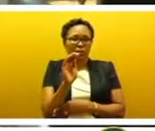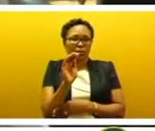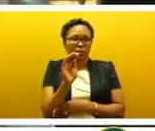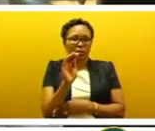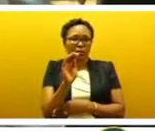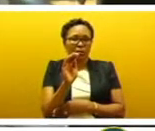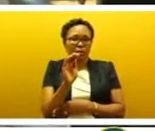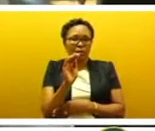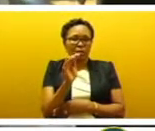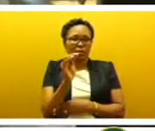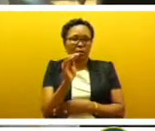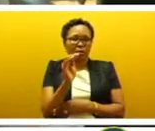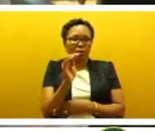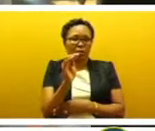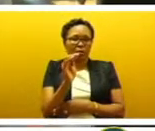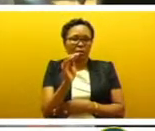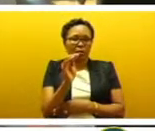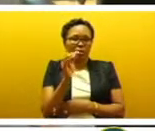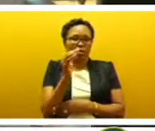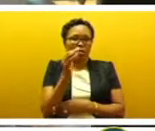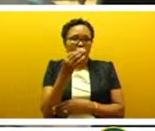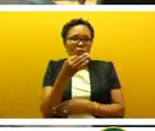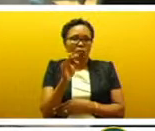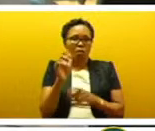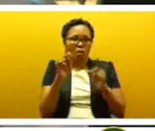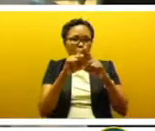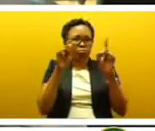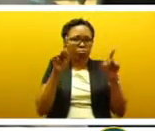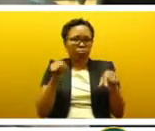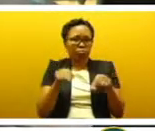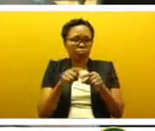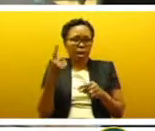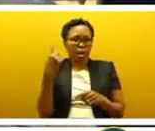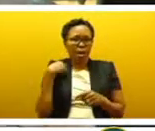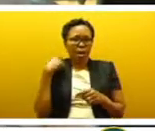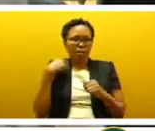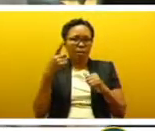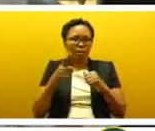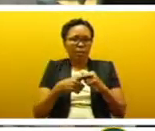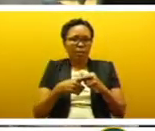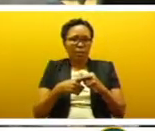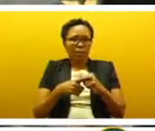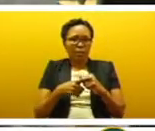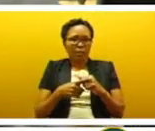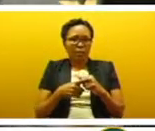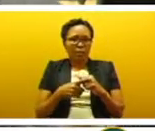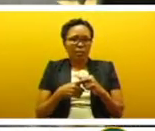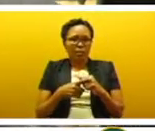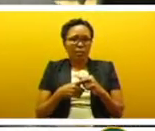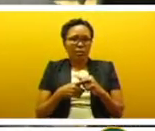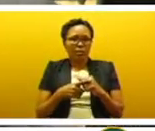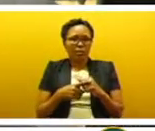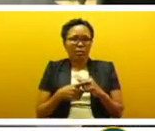officer to play the slide number 6.